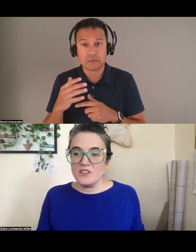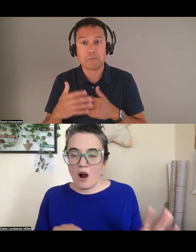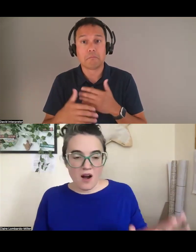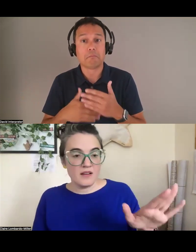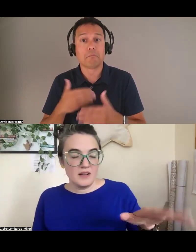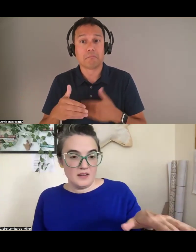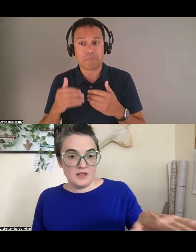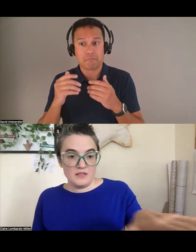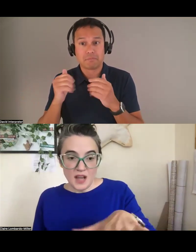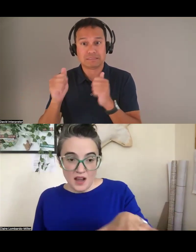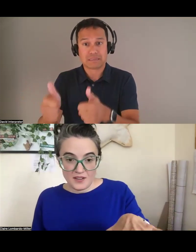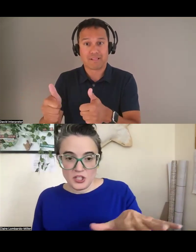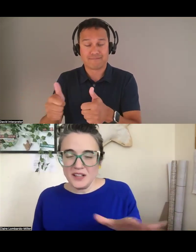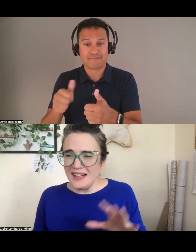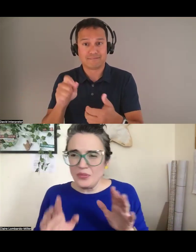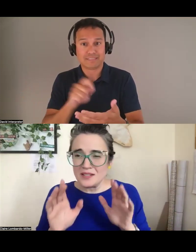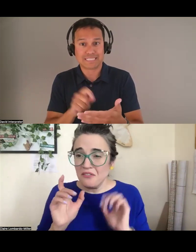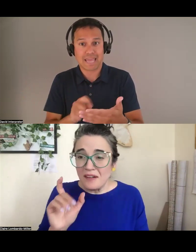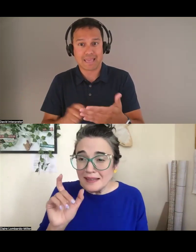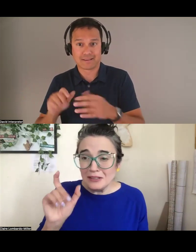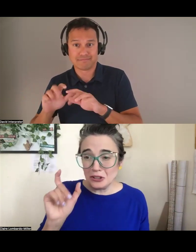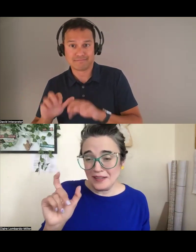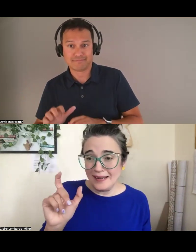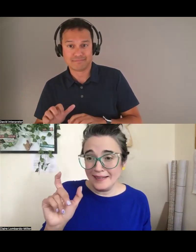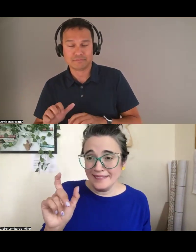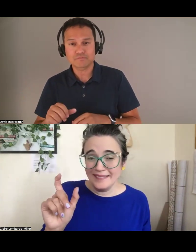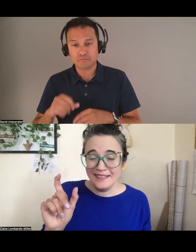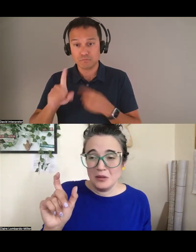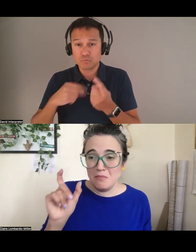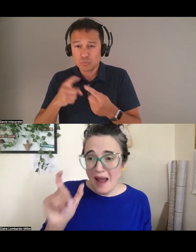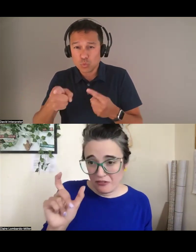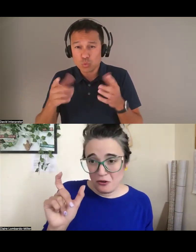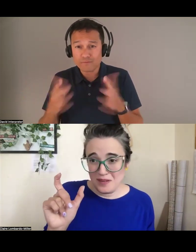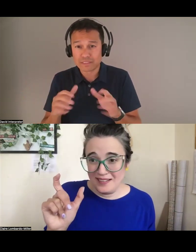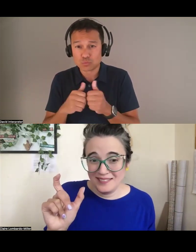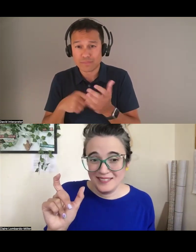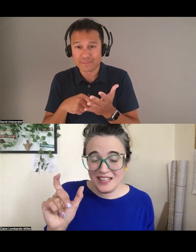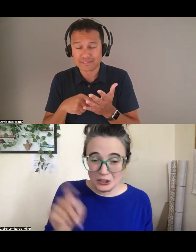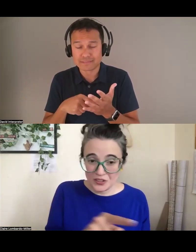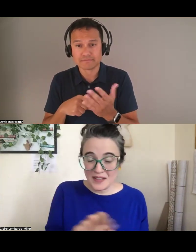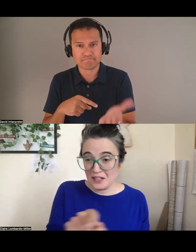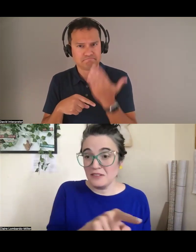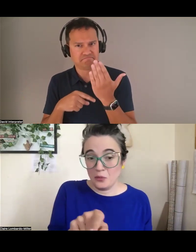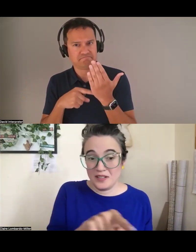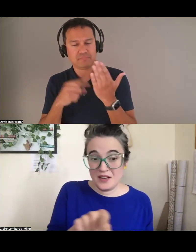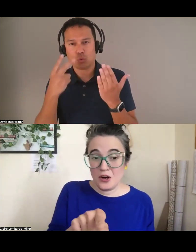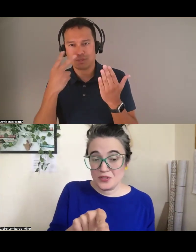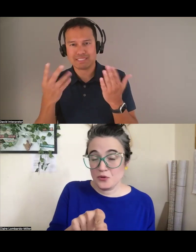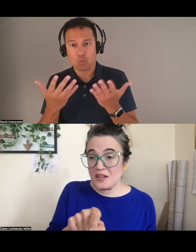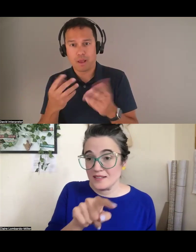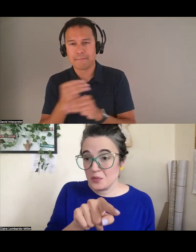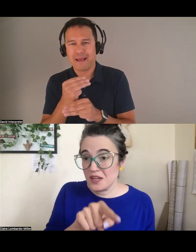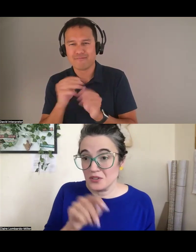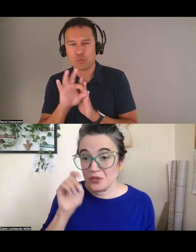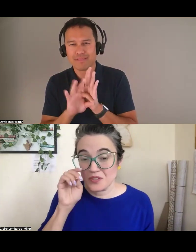When you are done, you're going to get this funky looking math formula that looks kind of like what is there on the